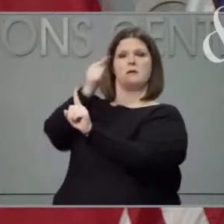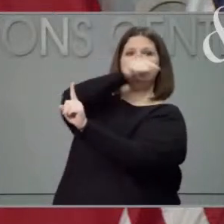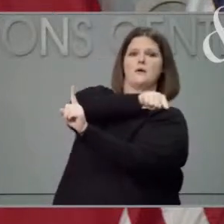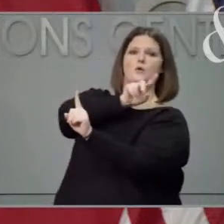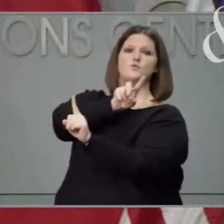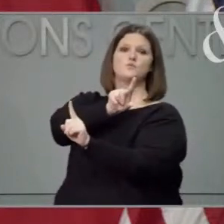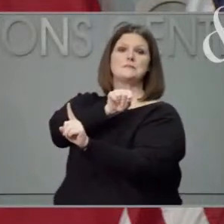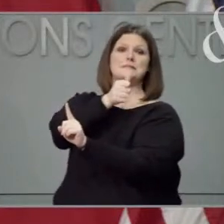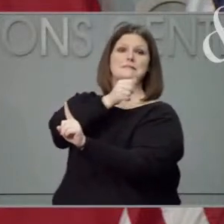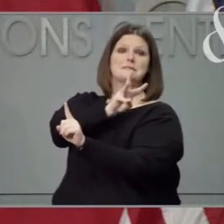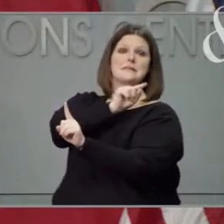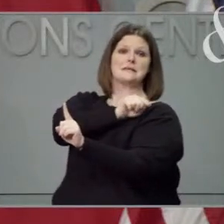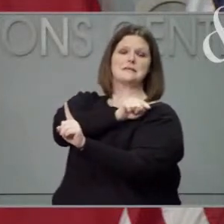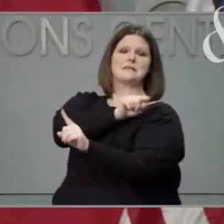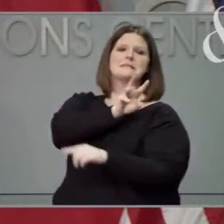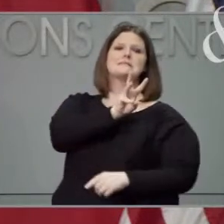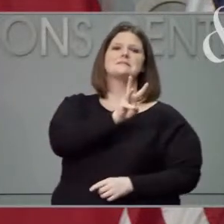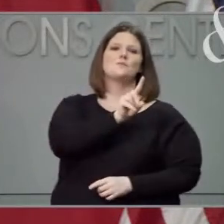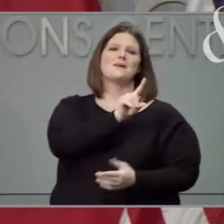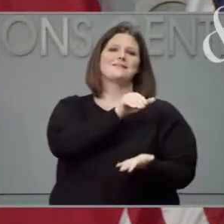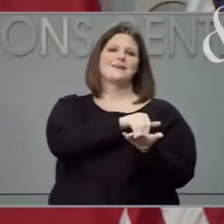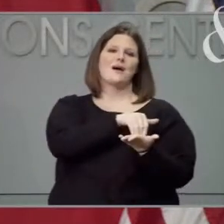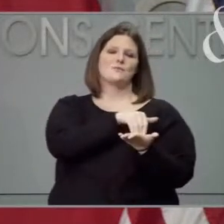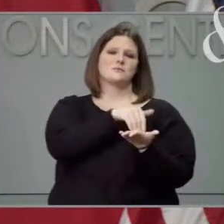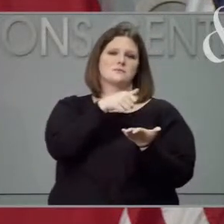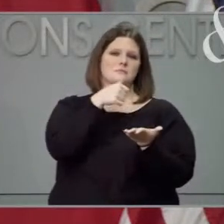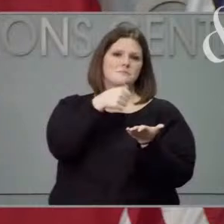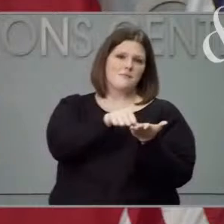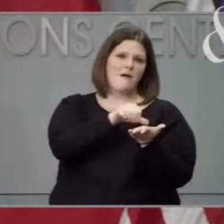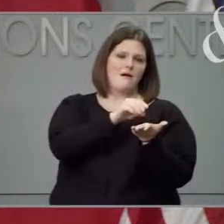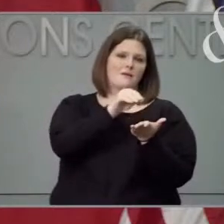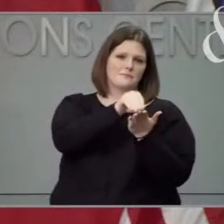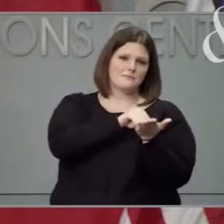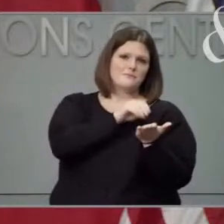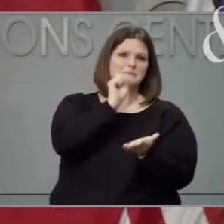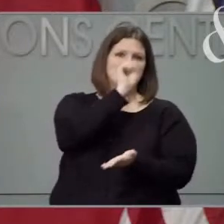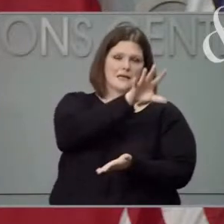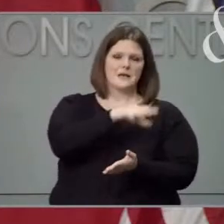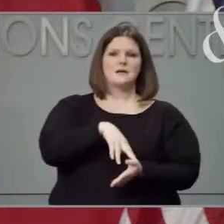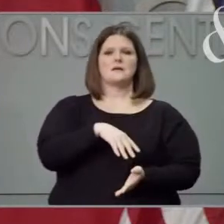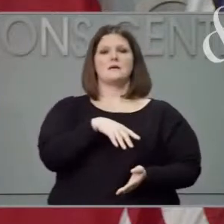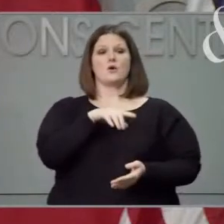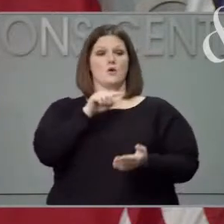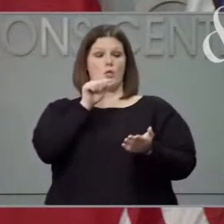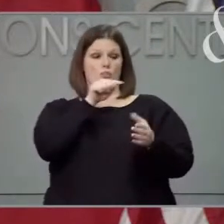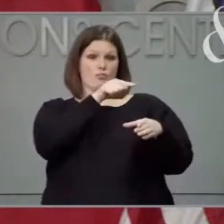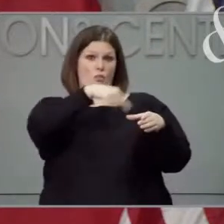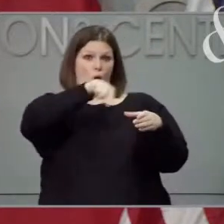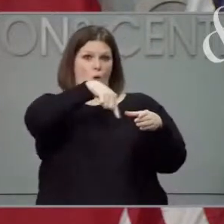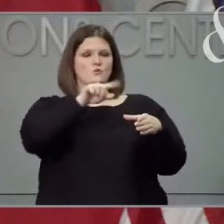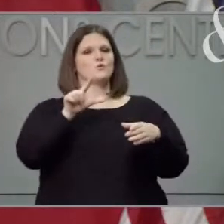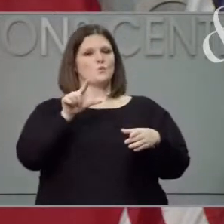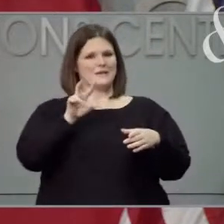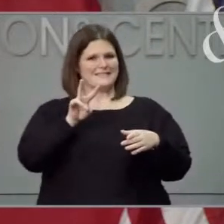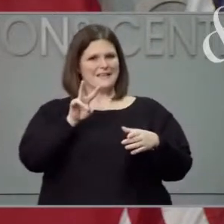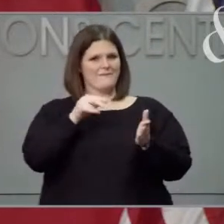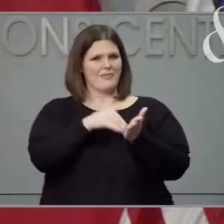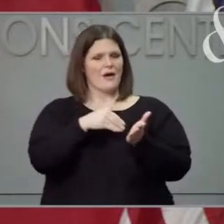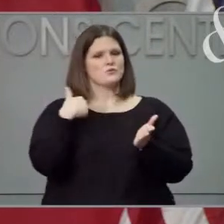had approximately 61,000 provisional ballots, and approximately 27,000 of those were counted.